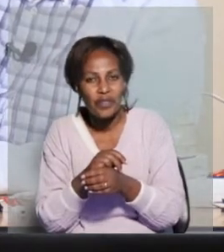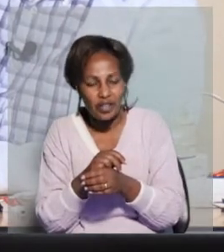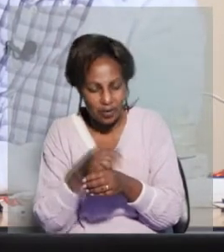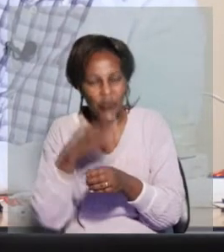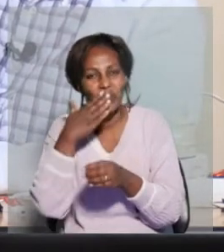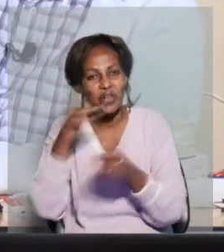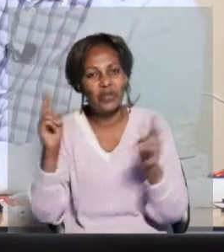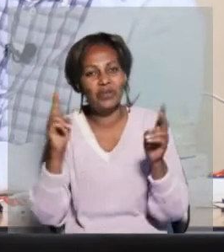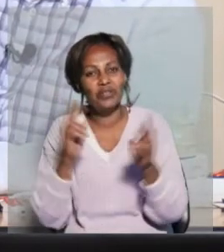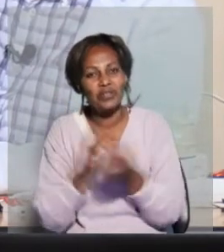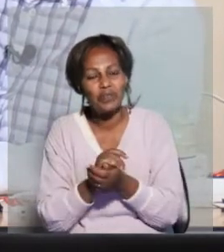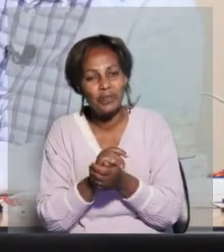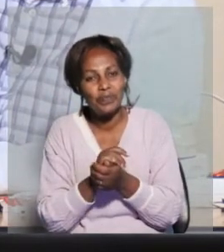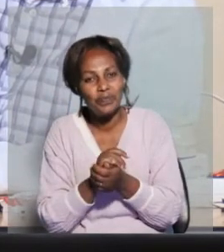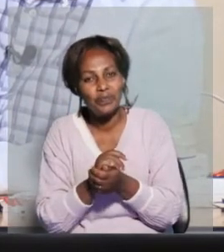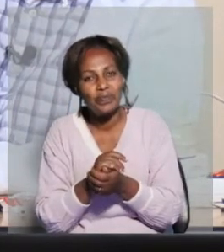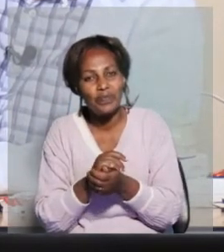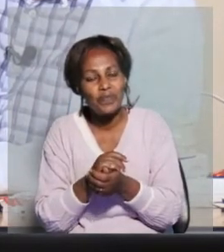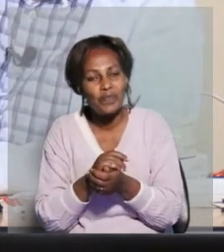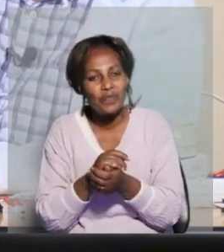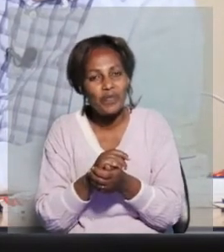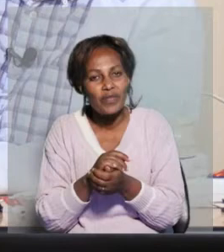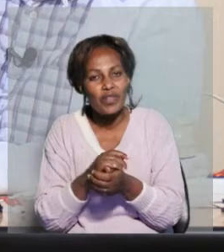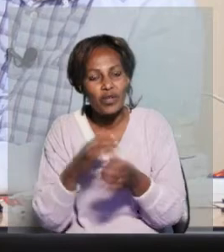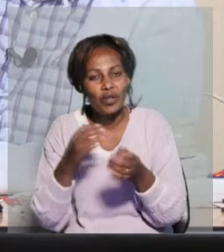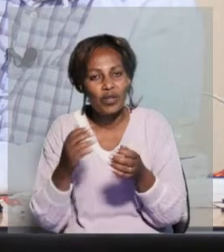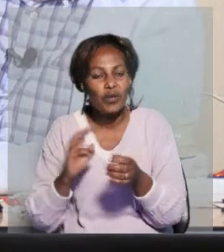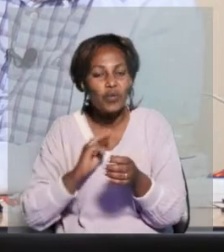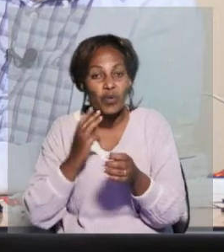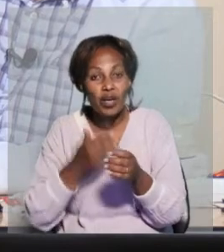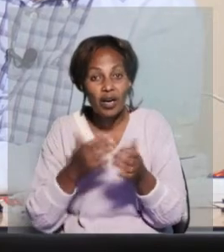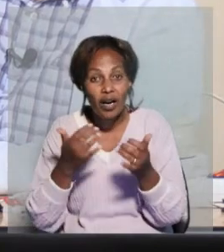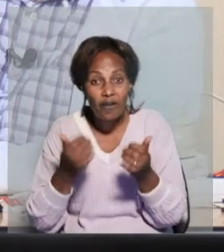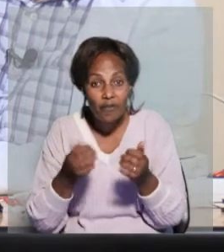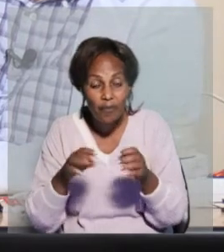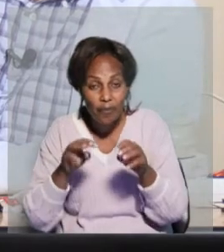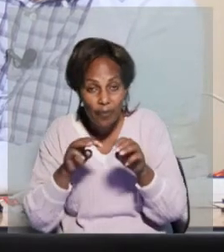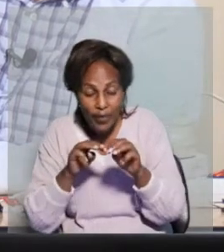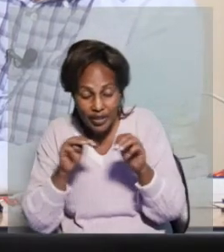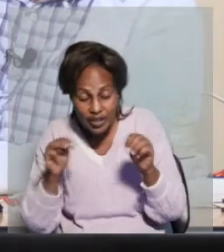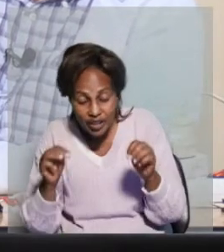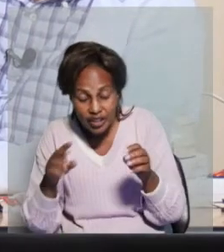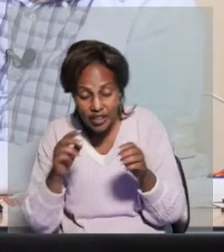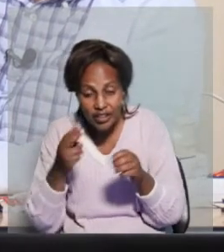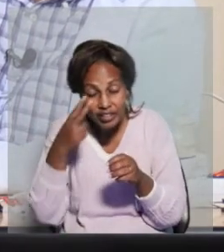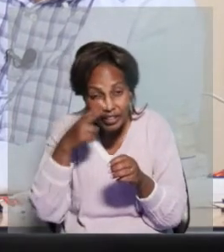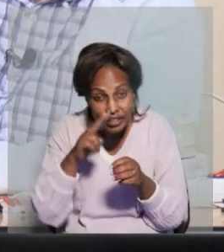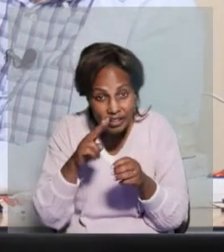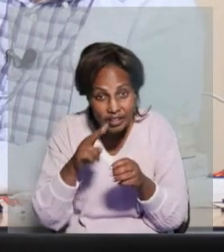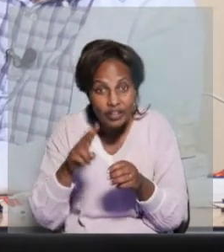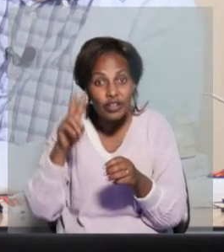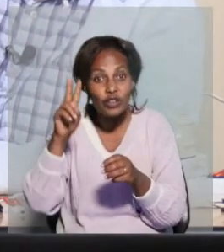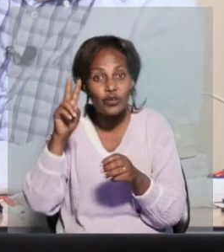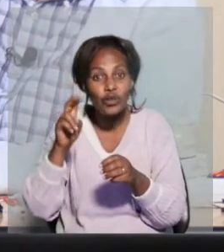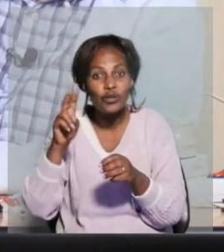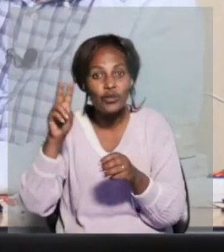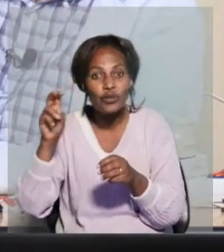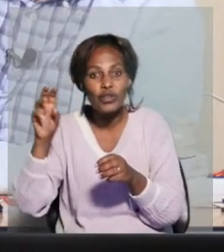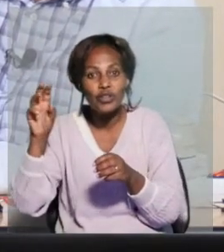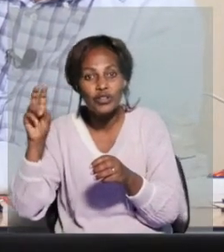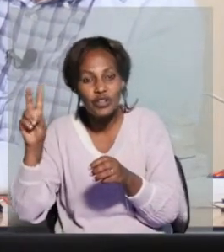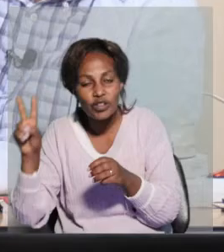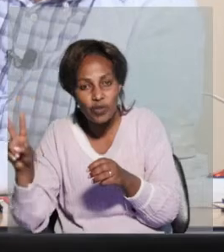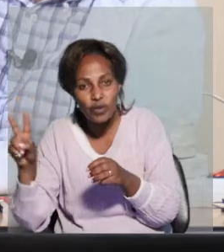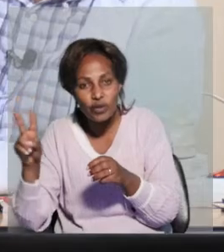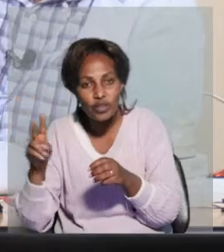Very good. So we have measured and seen the input voltage is 220 volts. Yeah. We'll measure